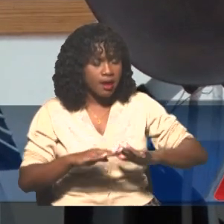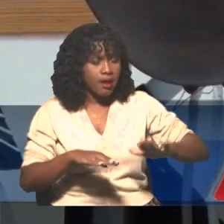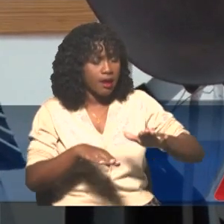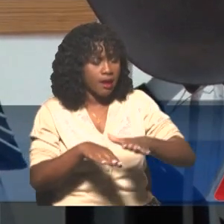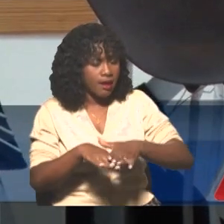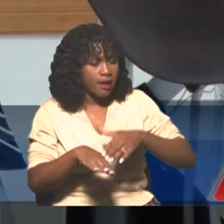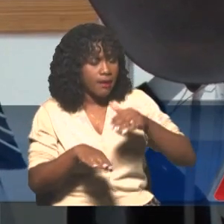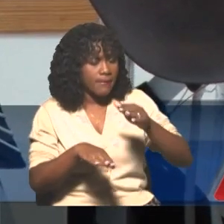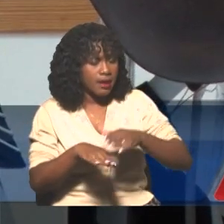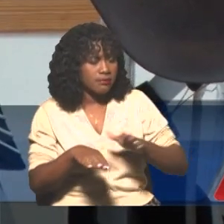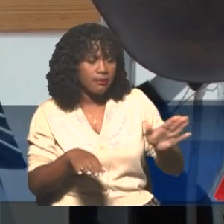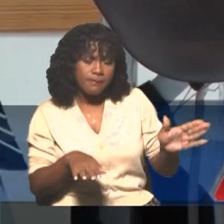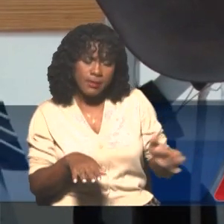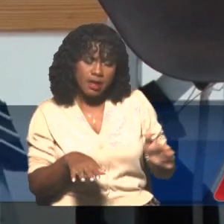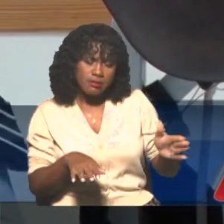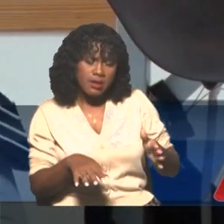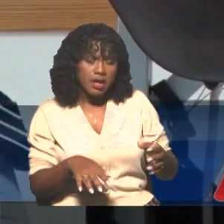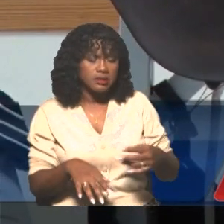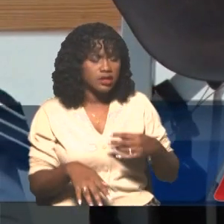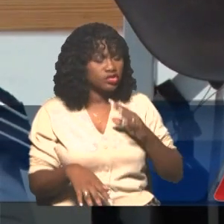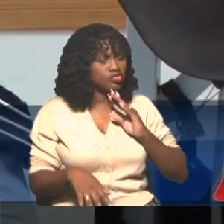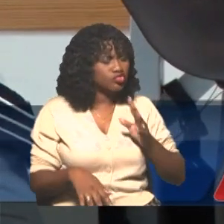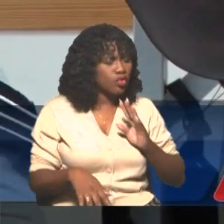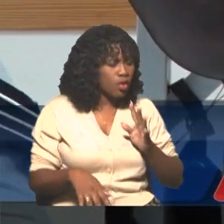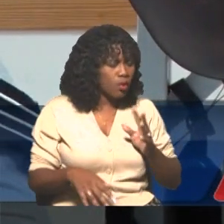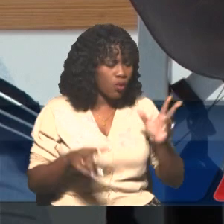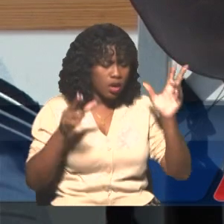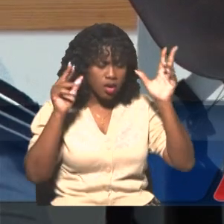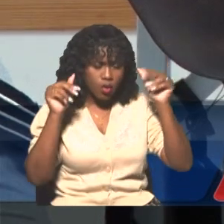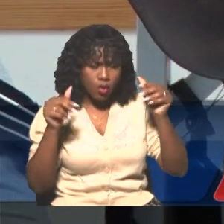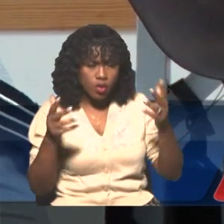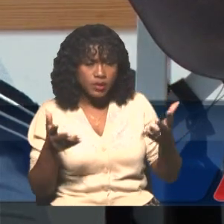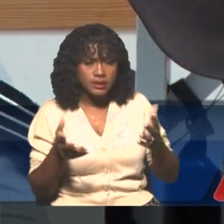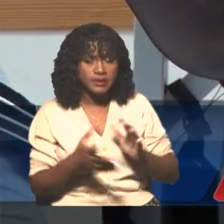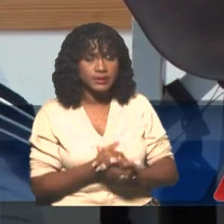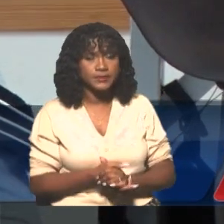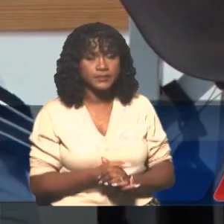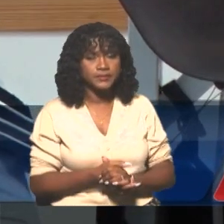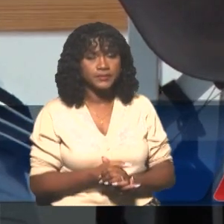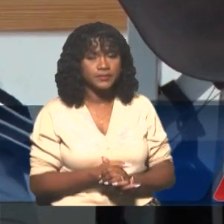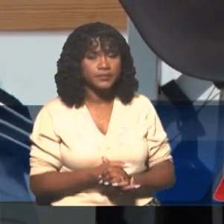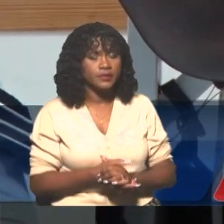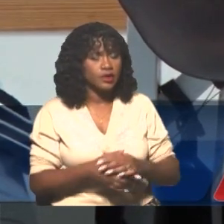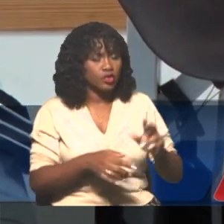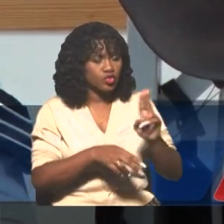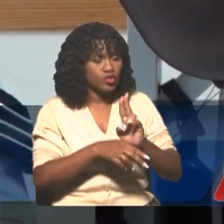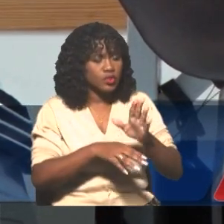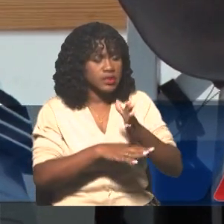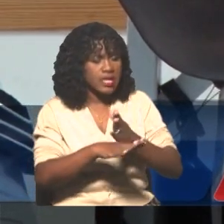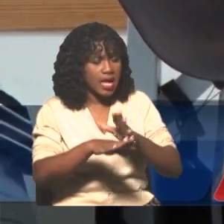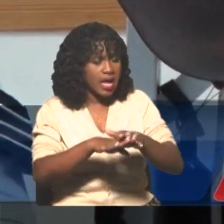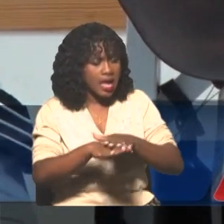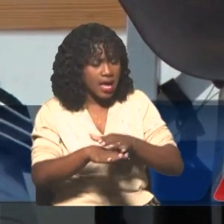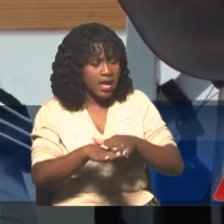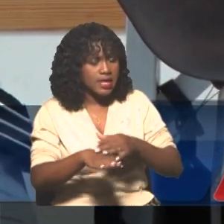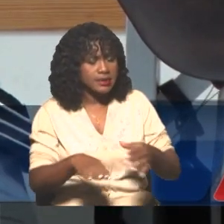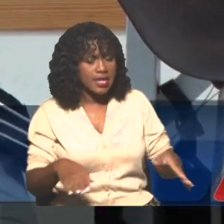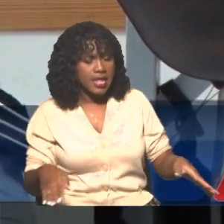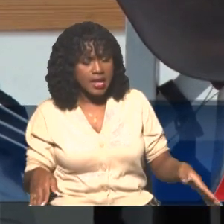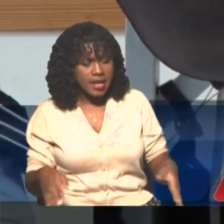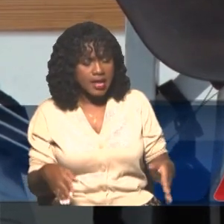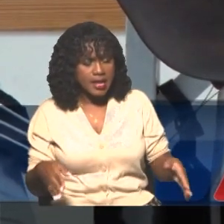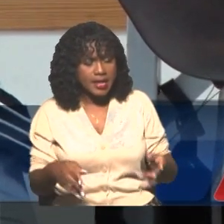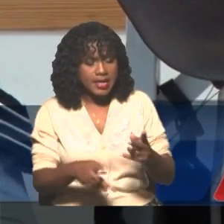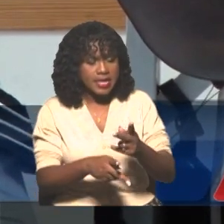pat, reassurance with their voice, reassurance with the aids, such as the hands, the legs, keeping the